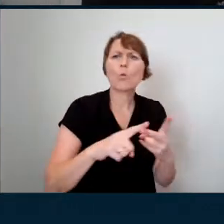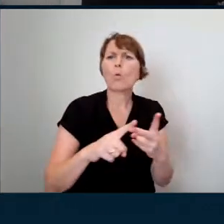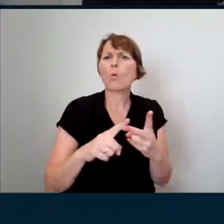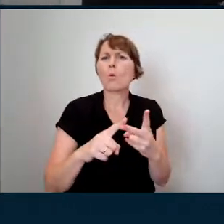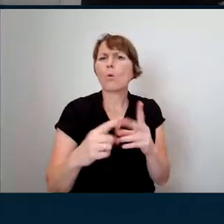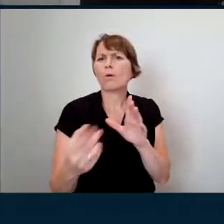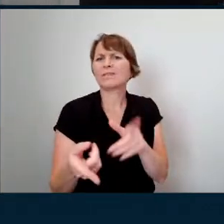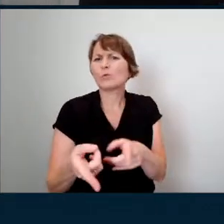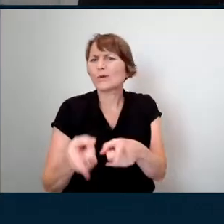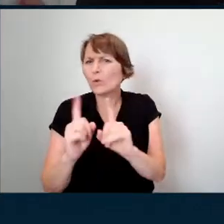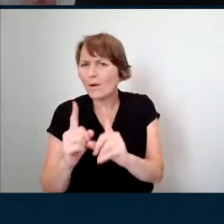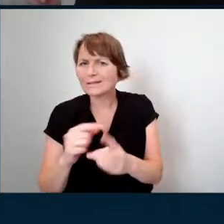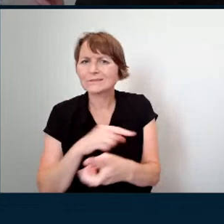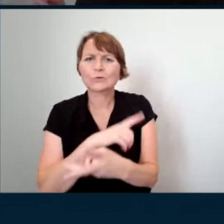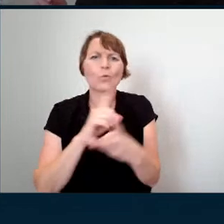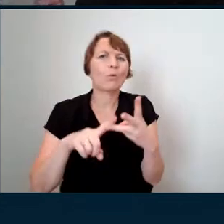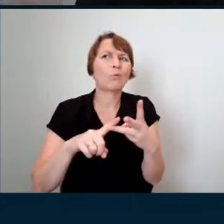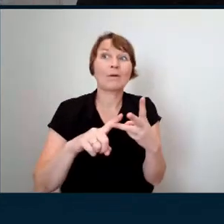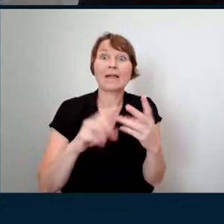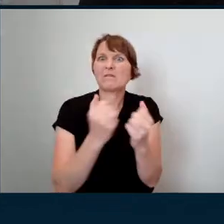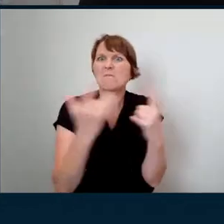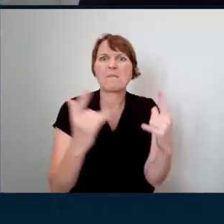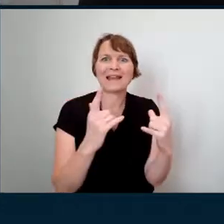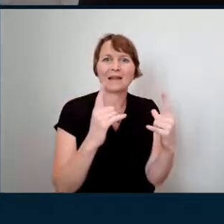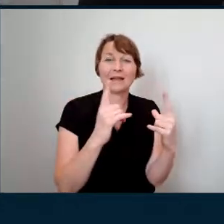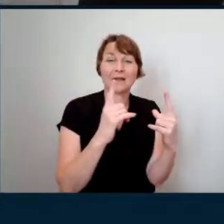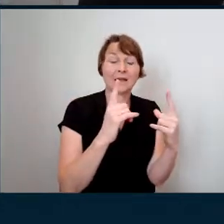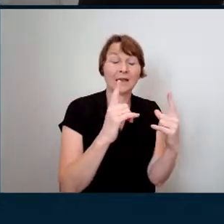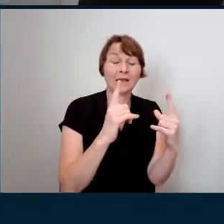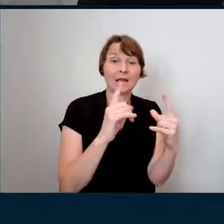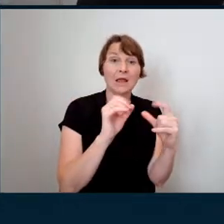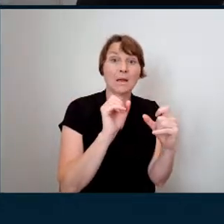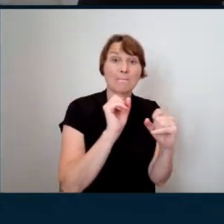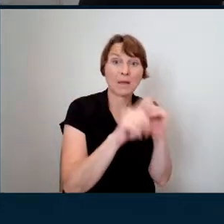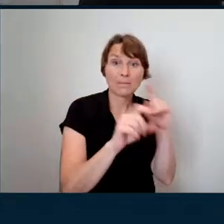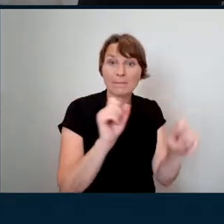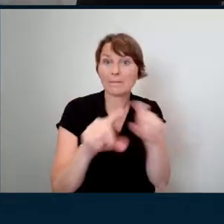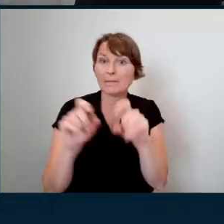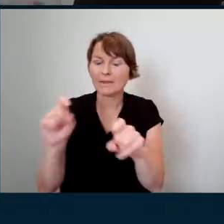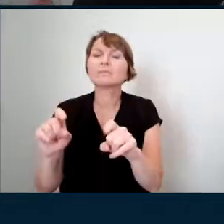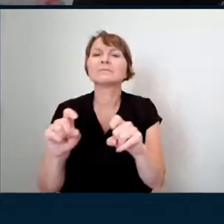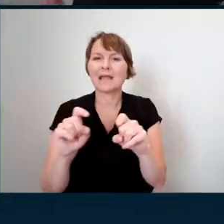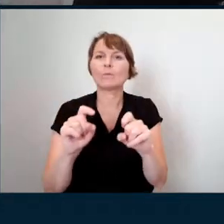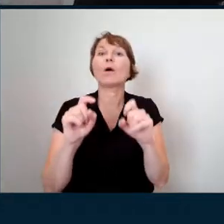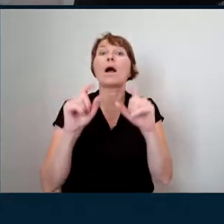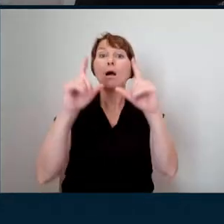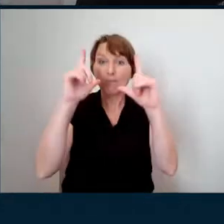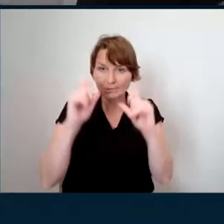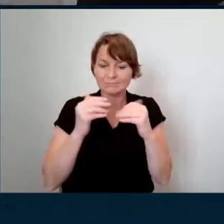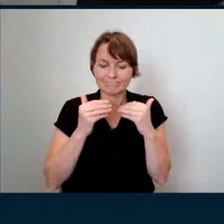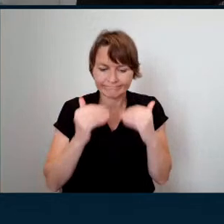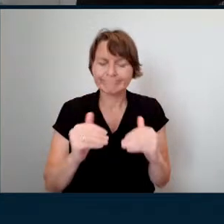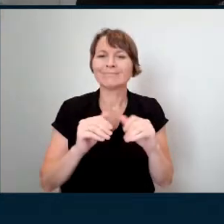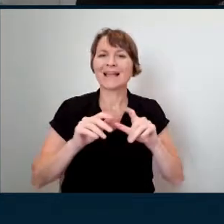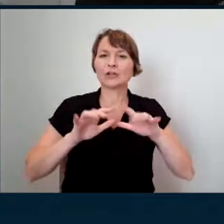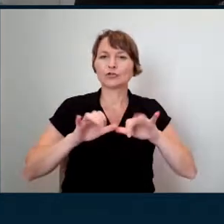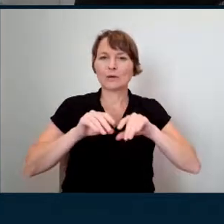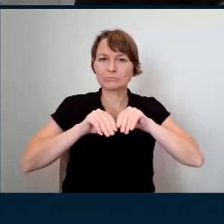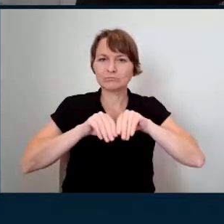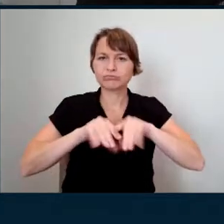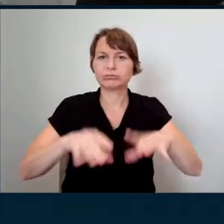triggers available which can start your script. And we will get into that a bit later on what kind of triggers